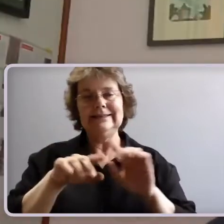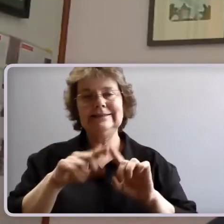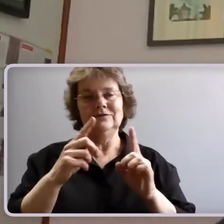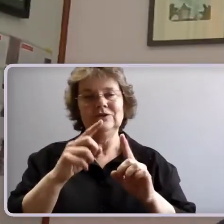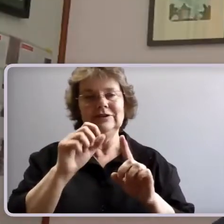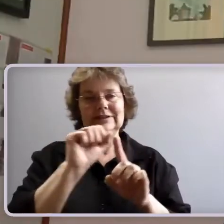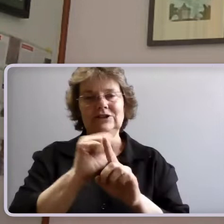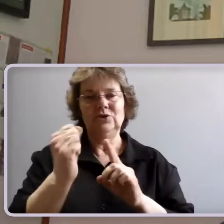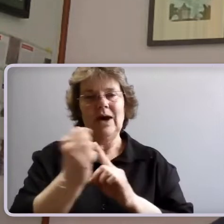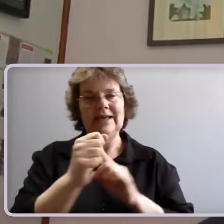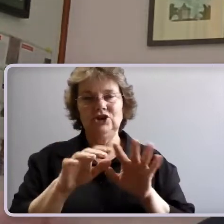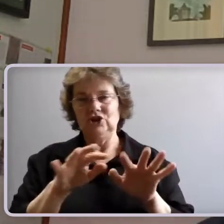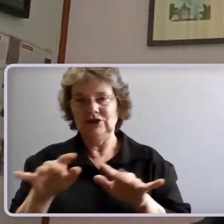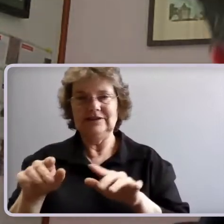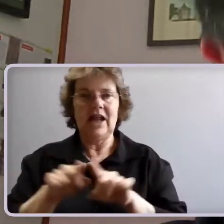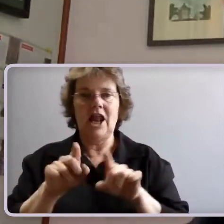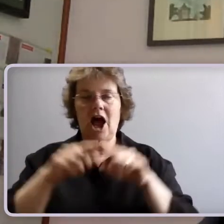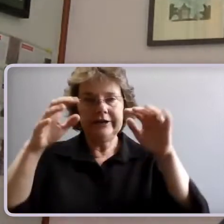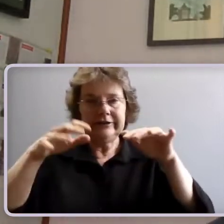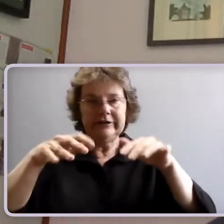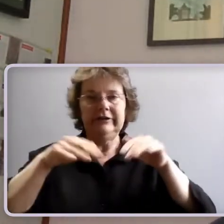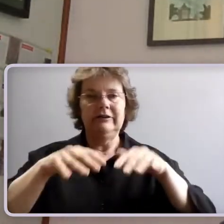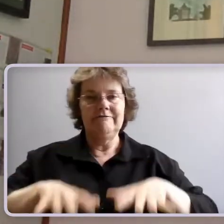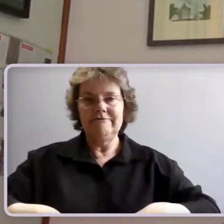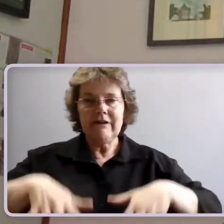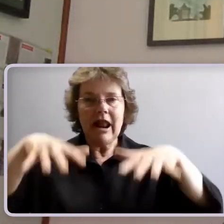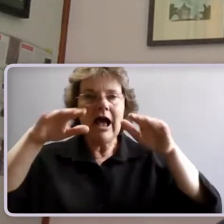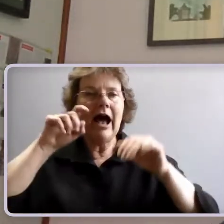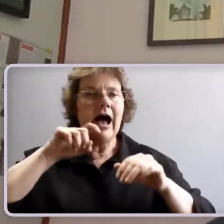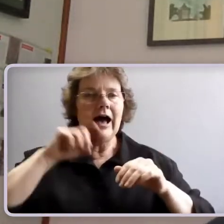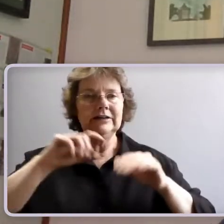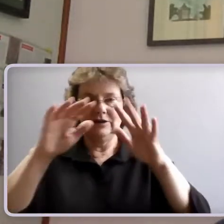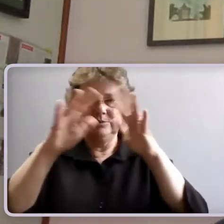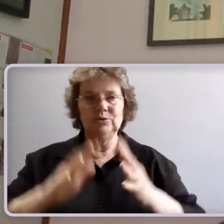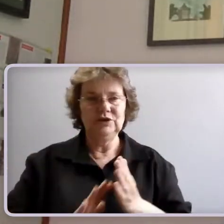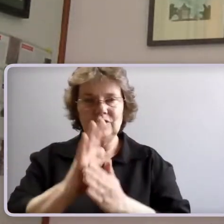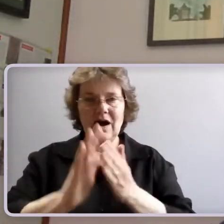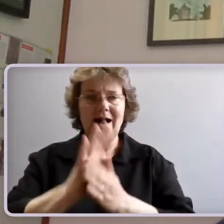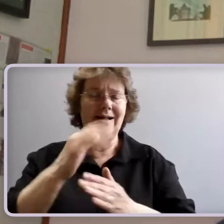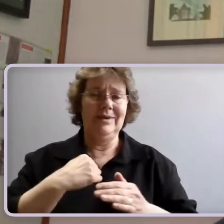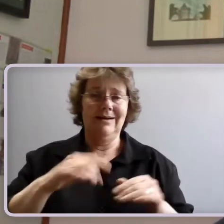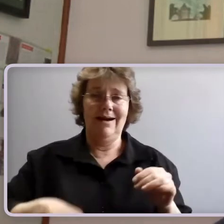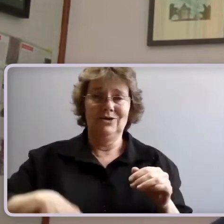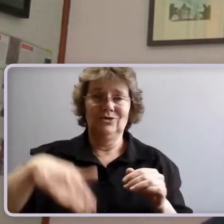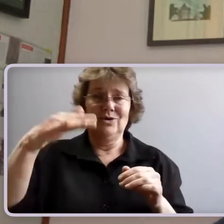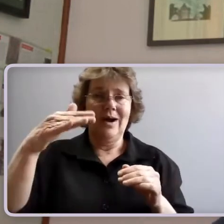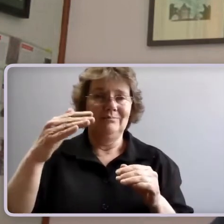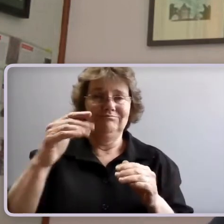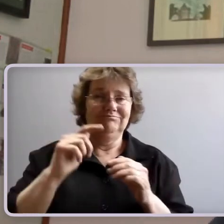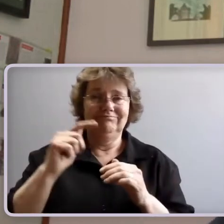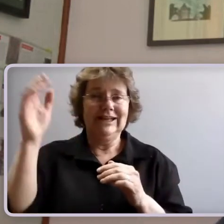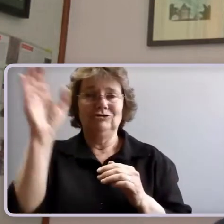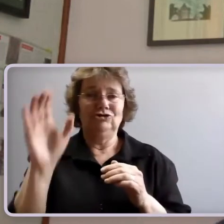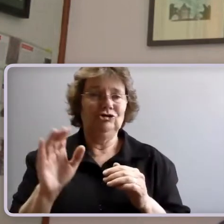as flooding, bushfires. I mean, I grew up in the country, so I'm used to. I have a greater understanding of what